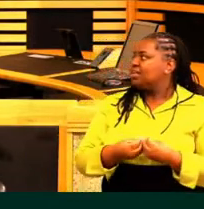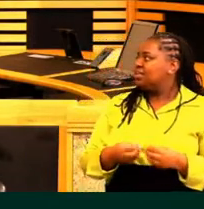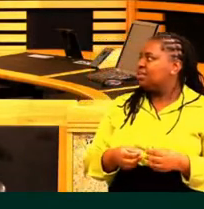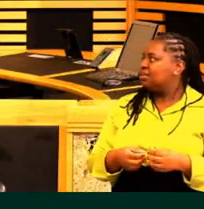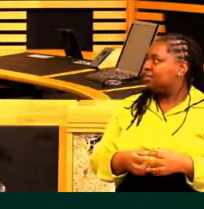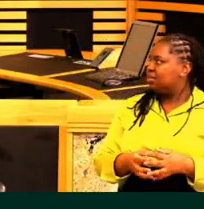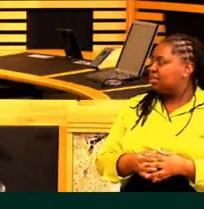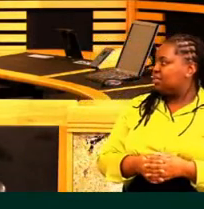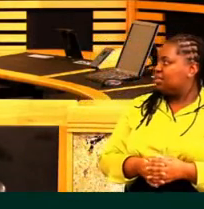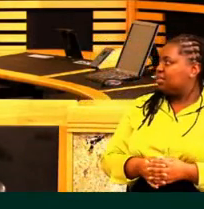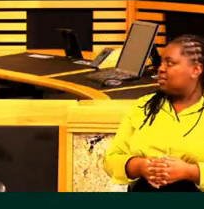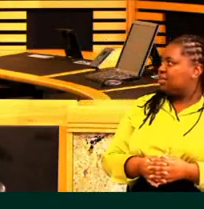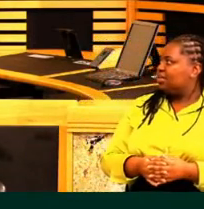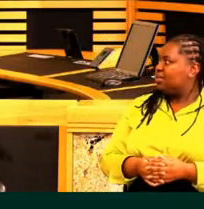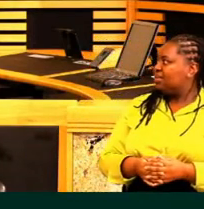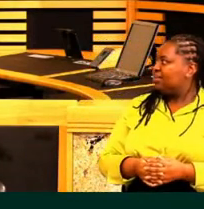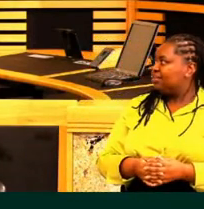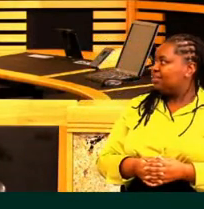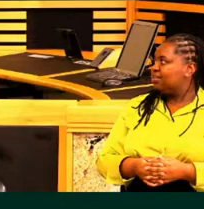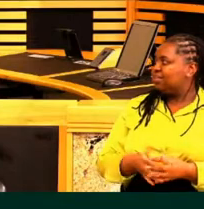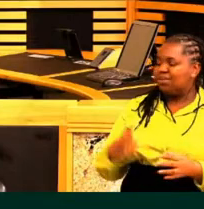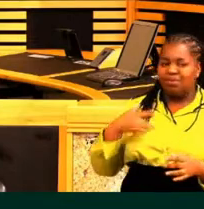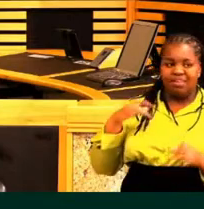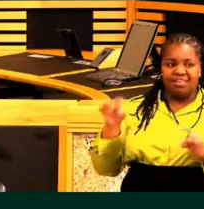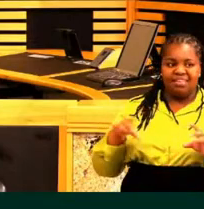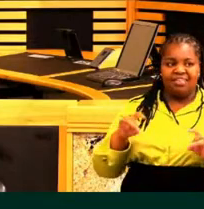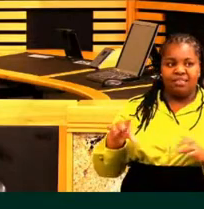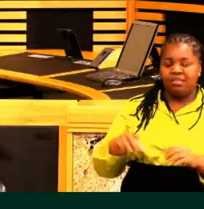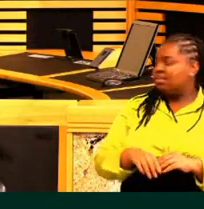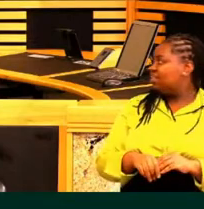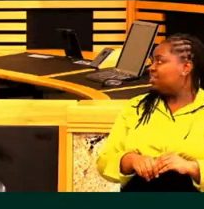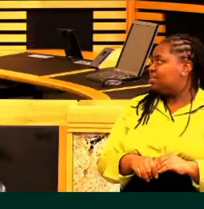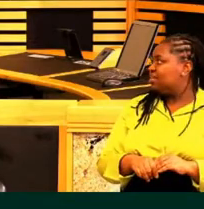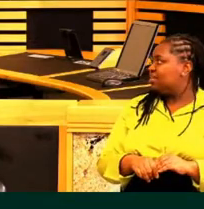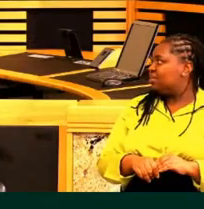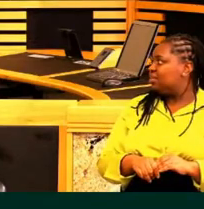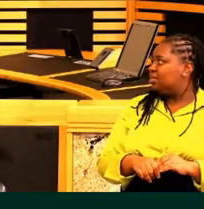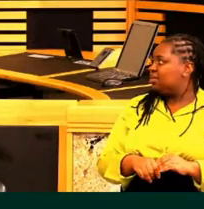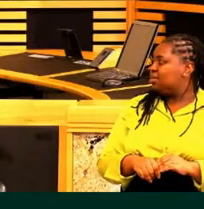province we are suffering from what I call the self-hate